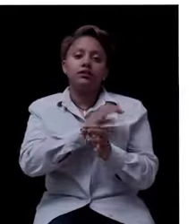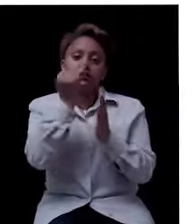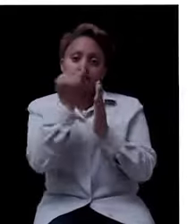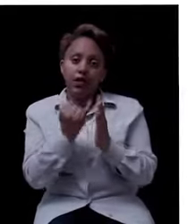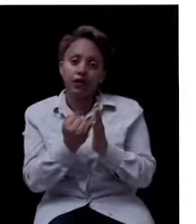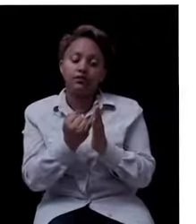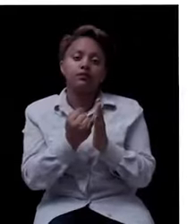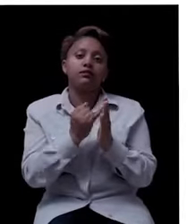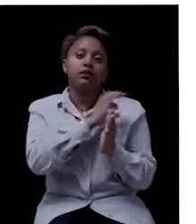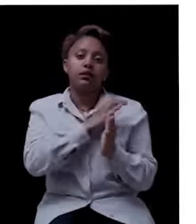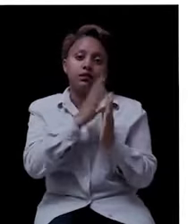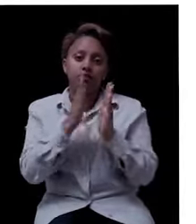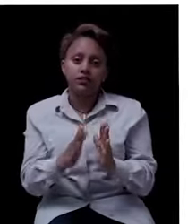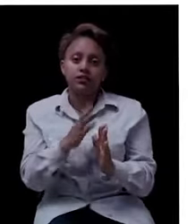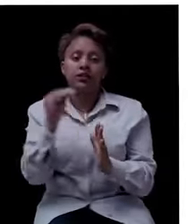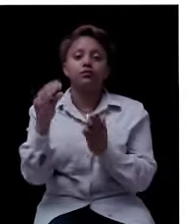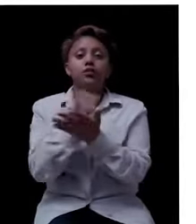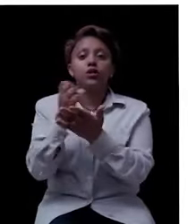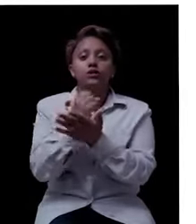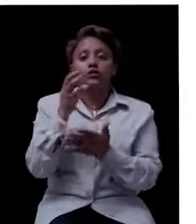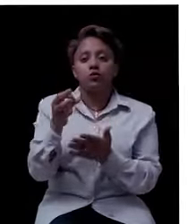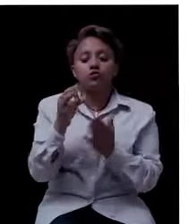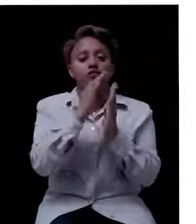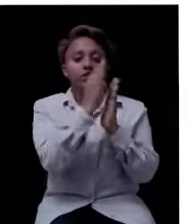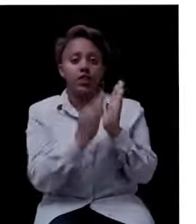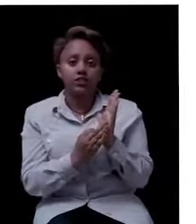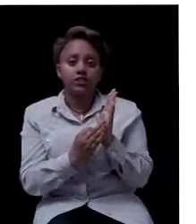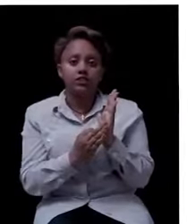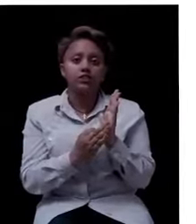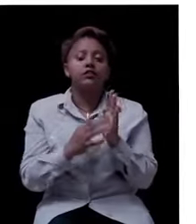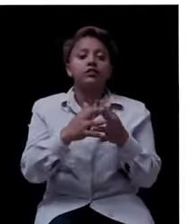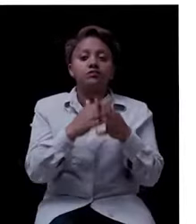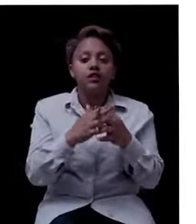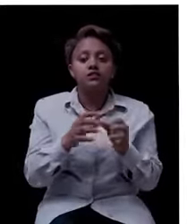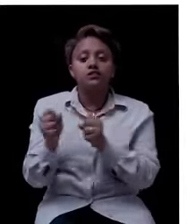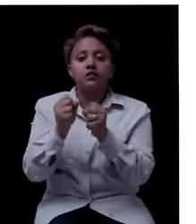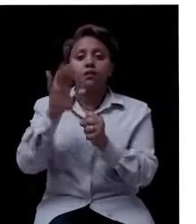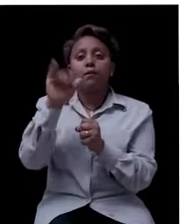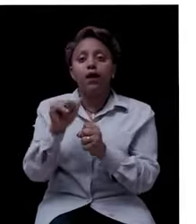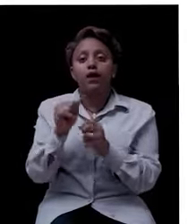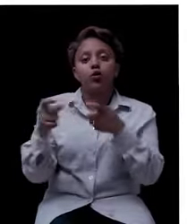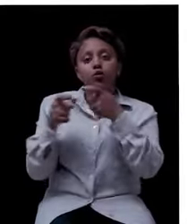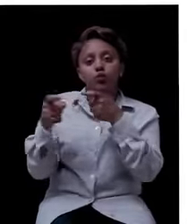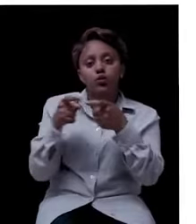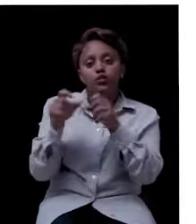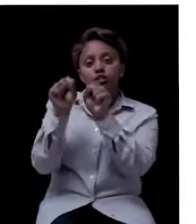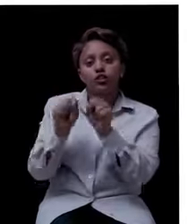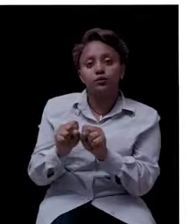application of structures, devices, and systems by controlling shapes and sizes at nanometer scale.